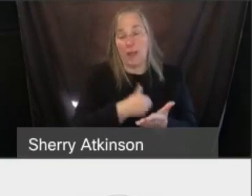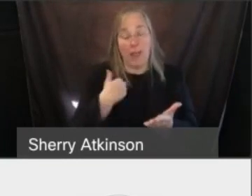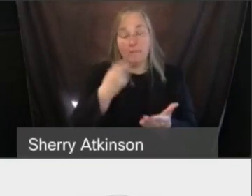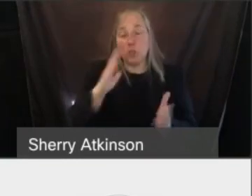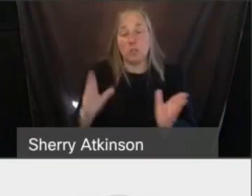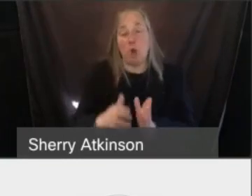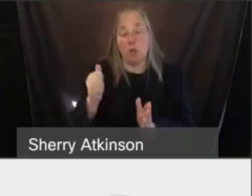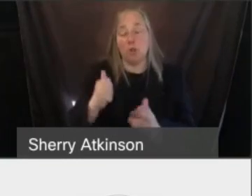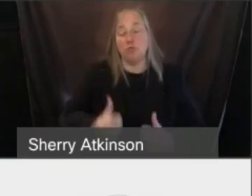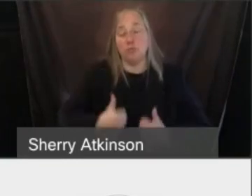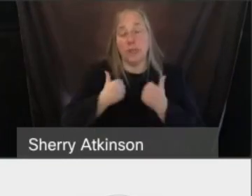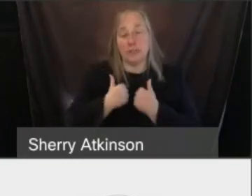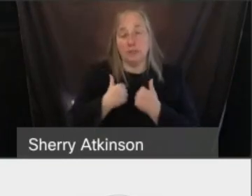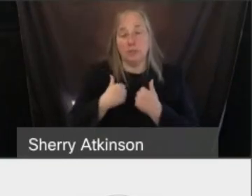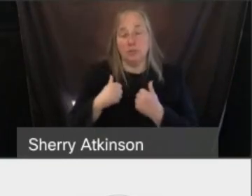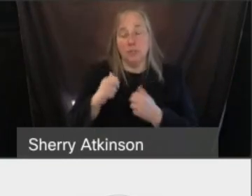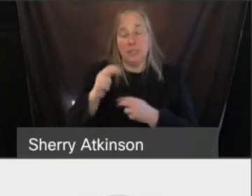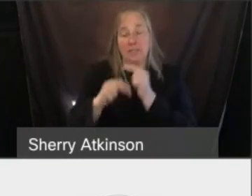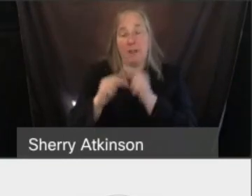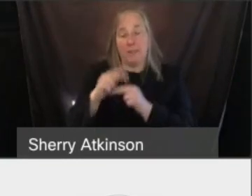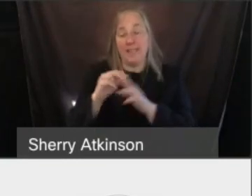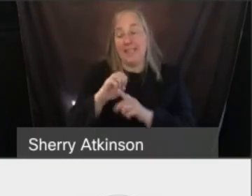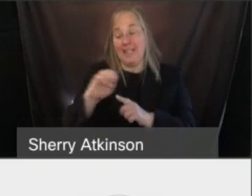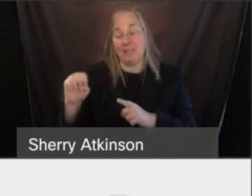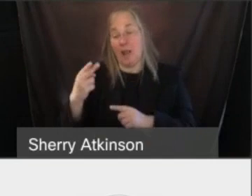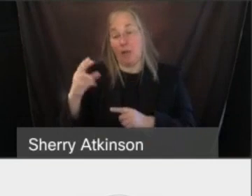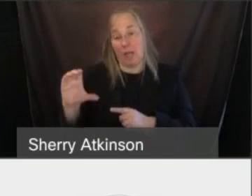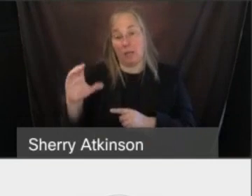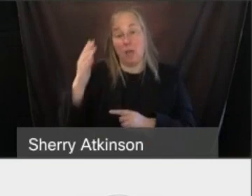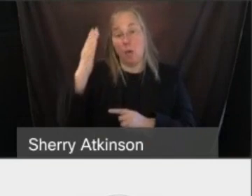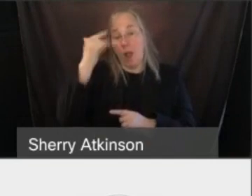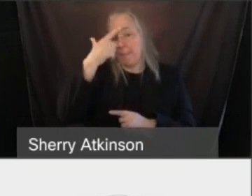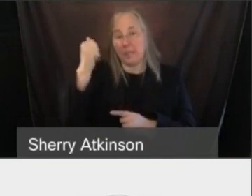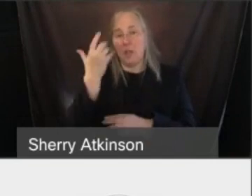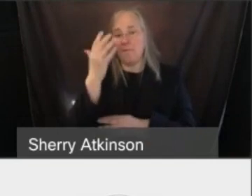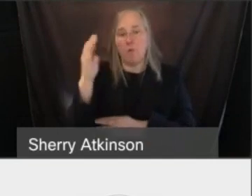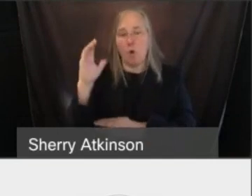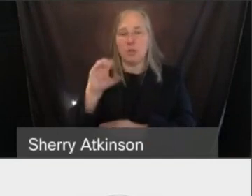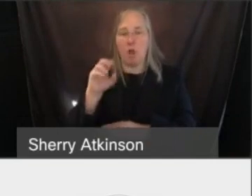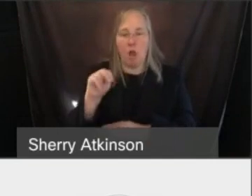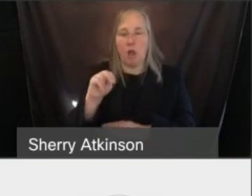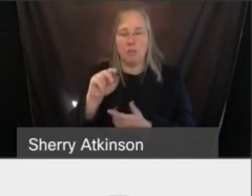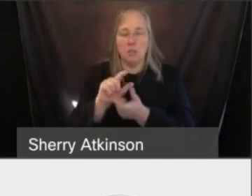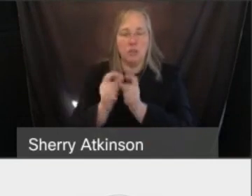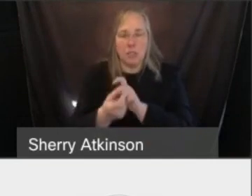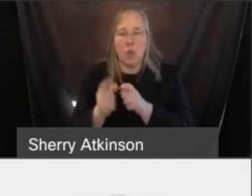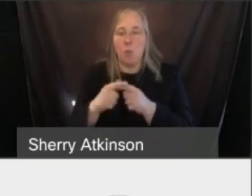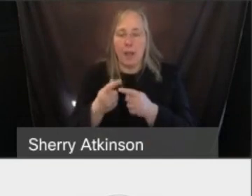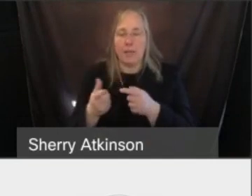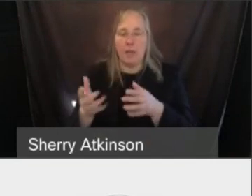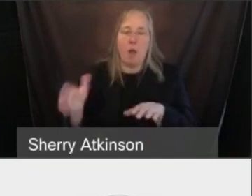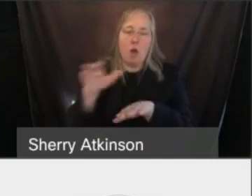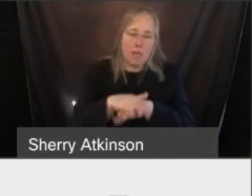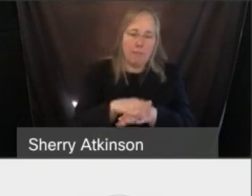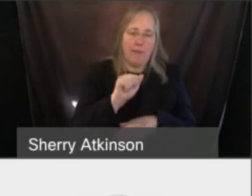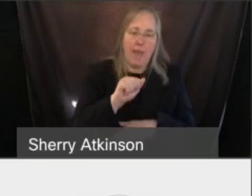smaller residential infill developments in eastern Howard County because of the forest count changes, when layered on top of APFO, make it